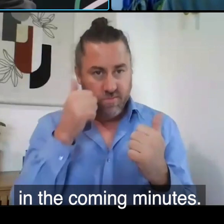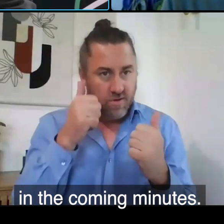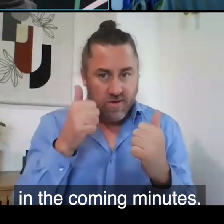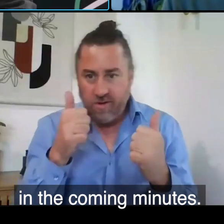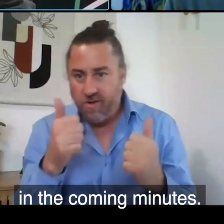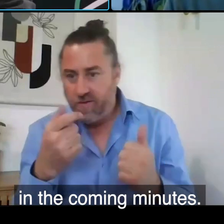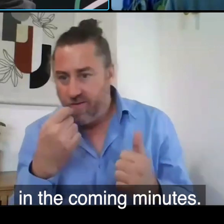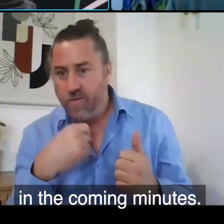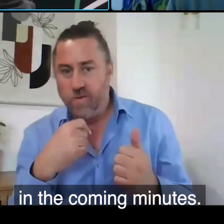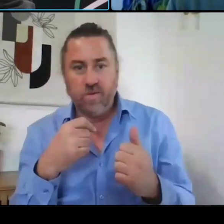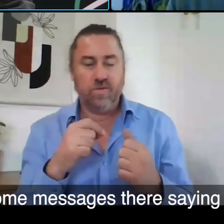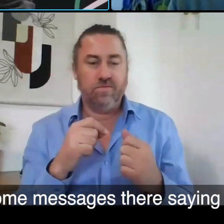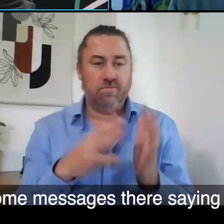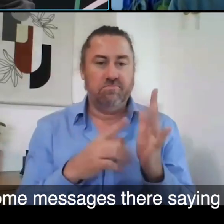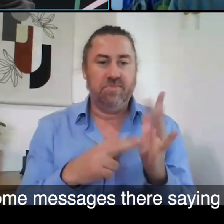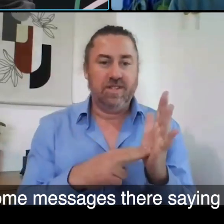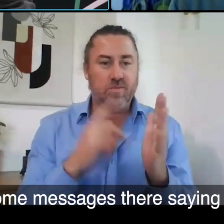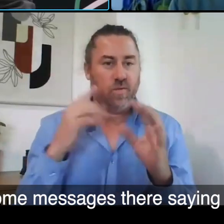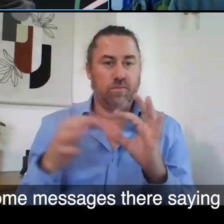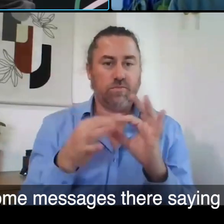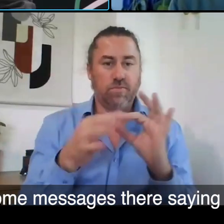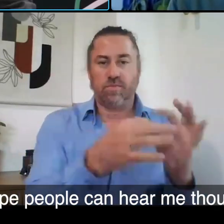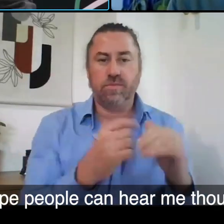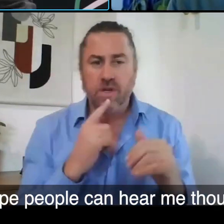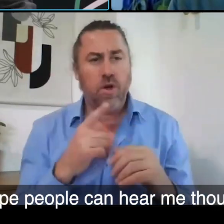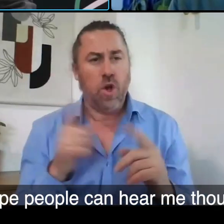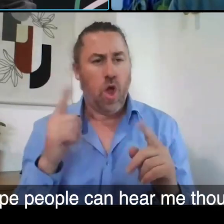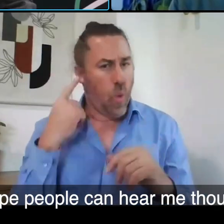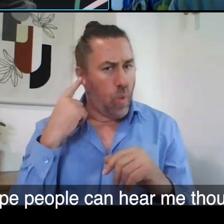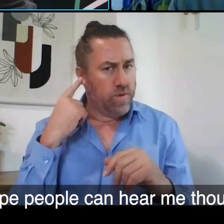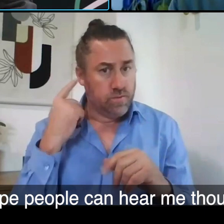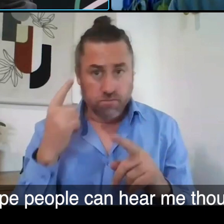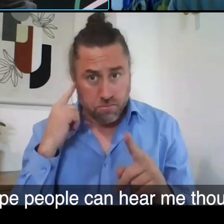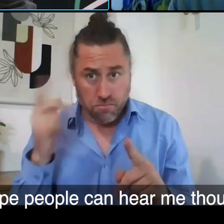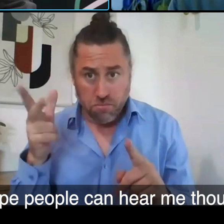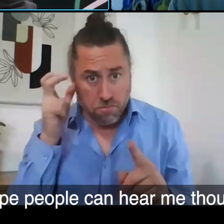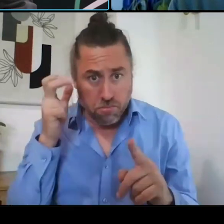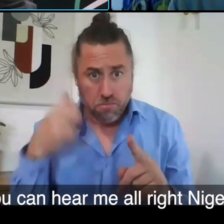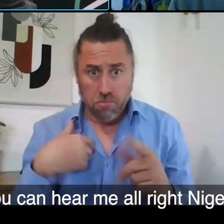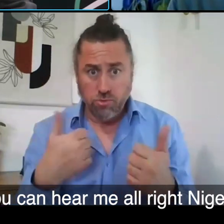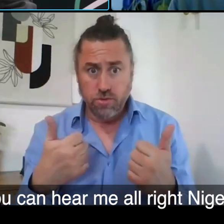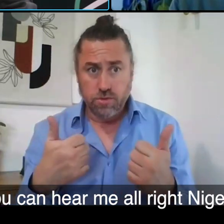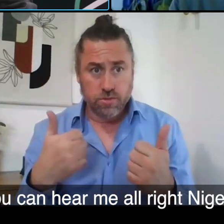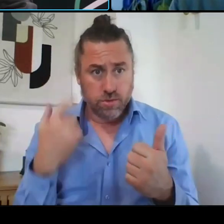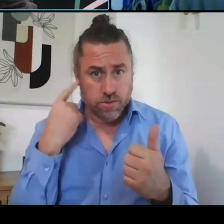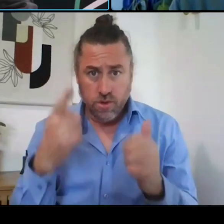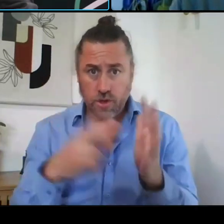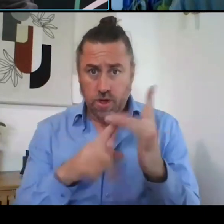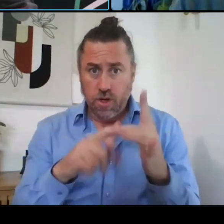minutes. There's a message there saying no audio. I hope people can hear me though. You can hear me all right,